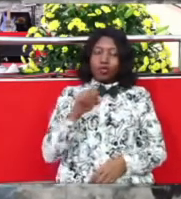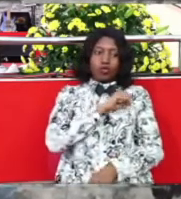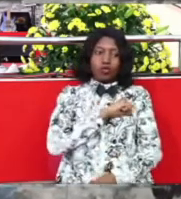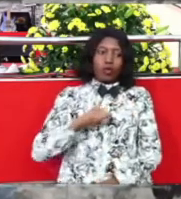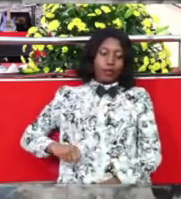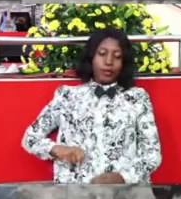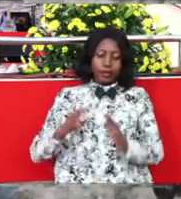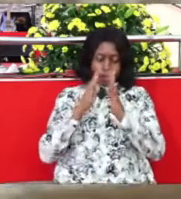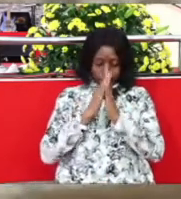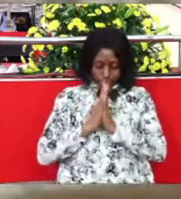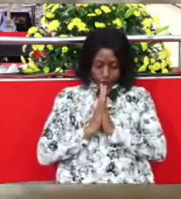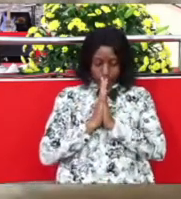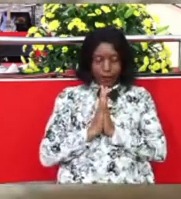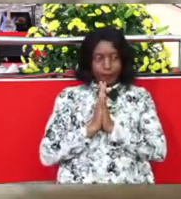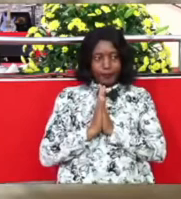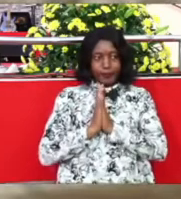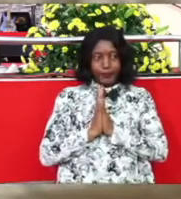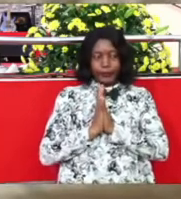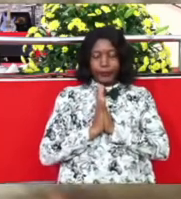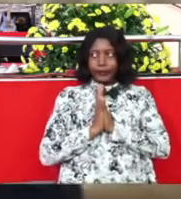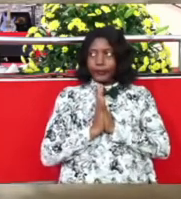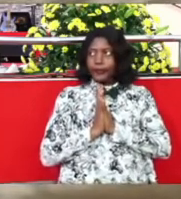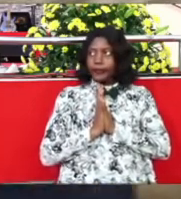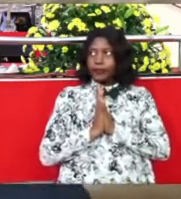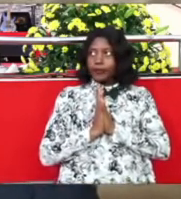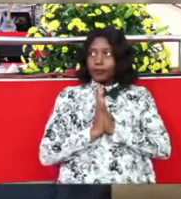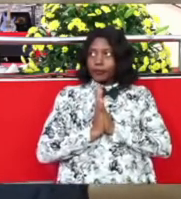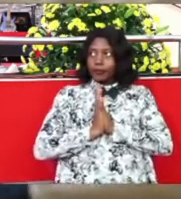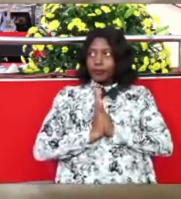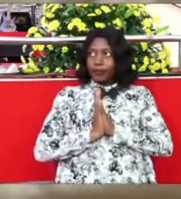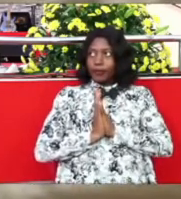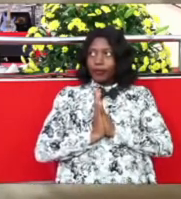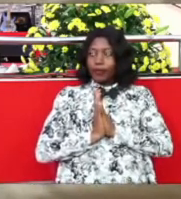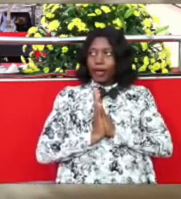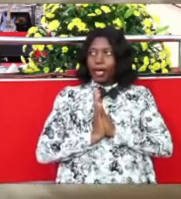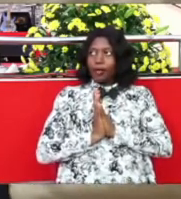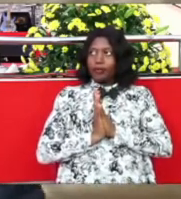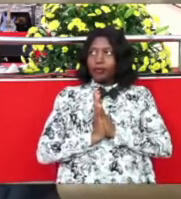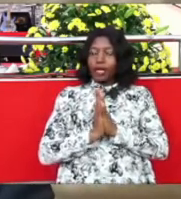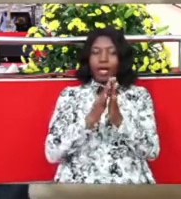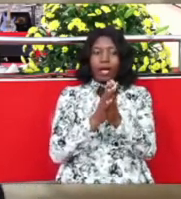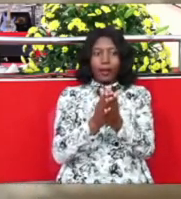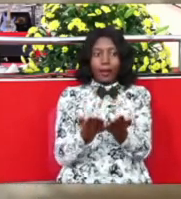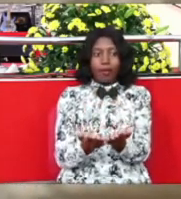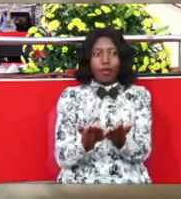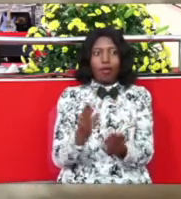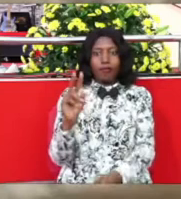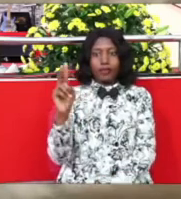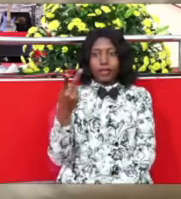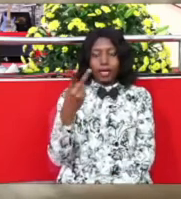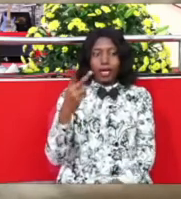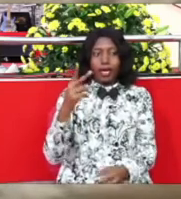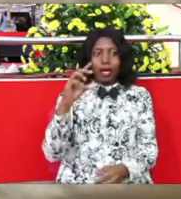prayer. Niruhusu nije kwa maombi ya Sulemani. And let's go to the book of 2nd Chronicles chapter number 7